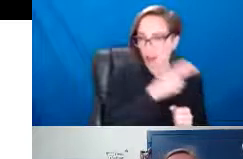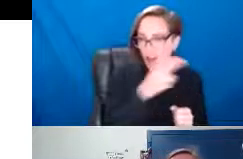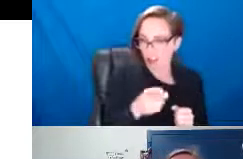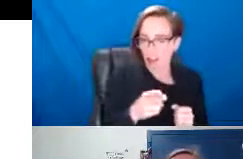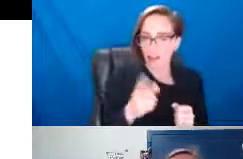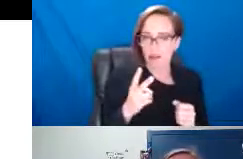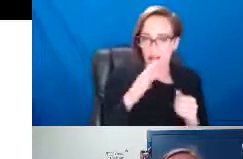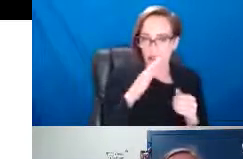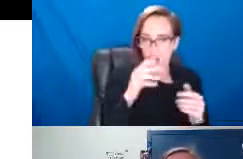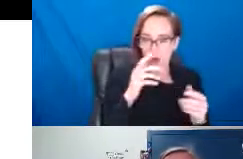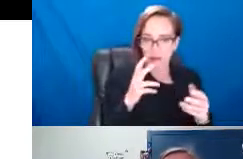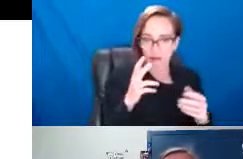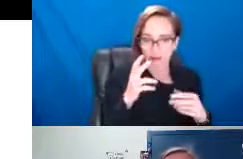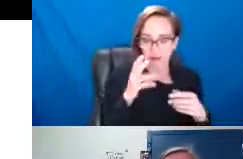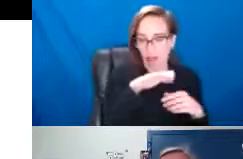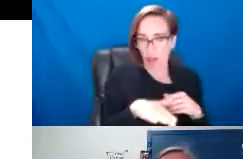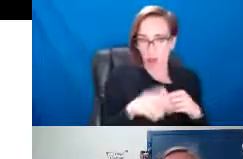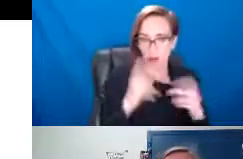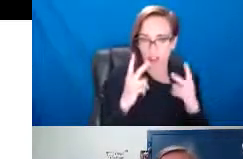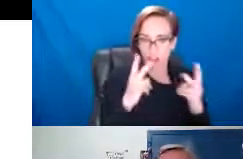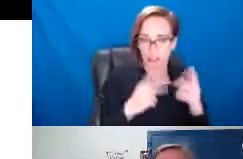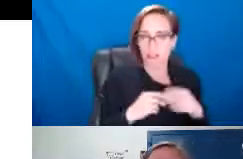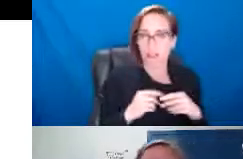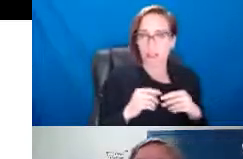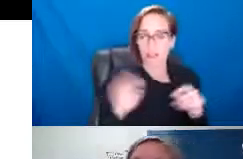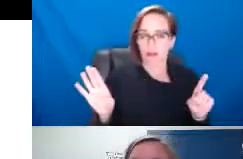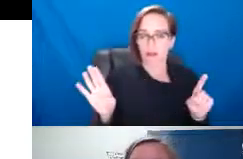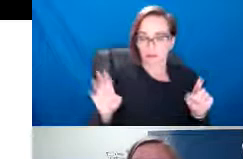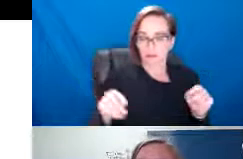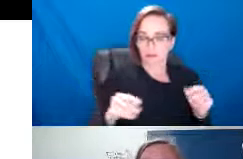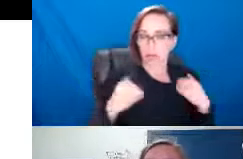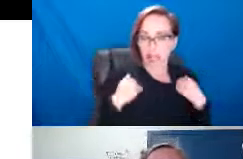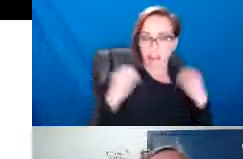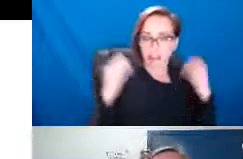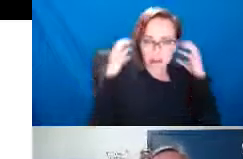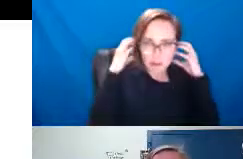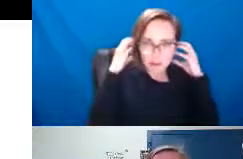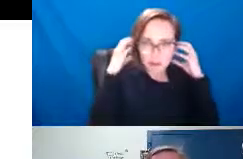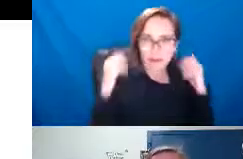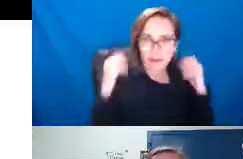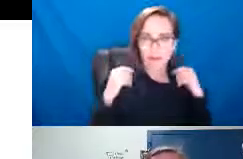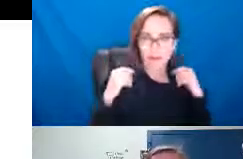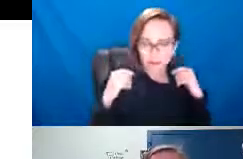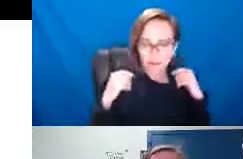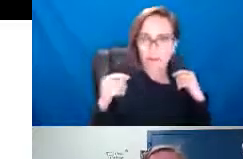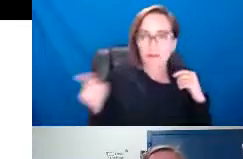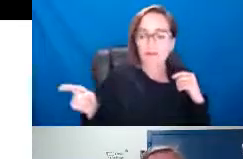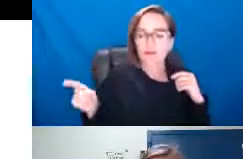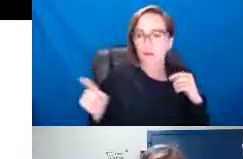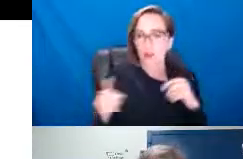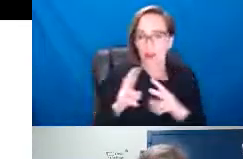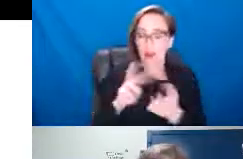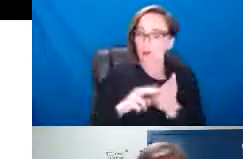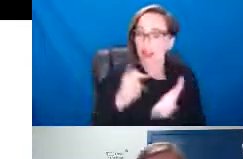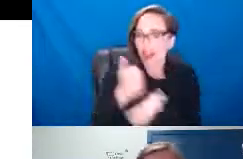receiver. So it's very direct. There's no other noises that they might pick up in the background. This is a very nice system, and